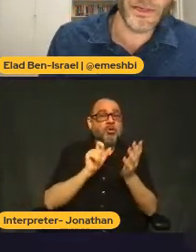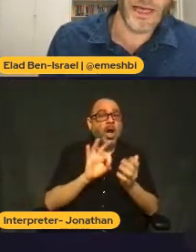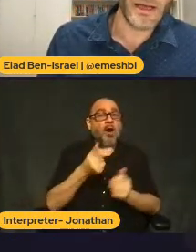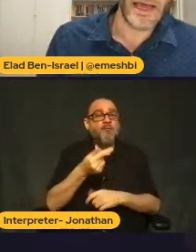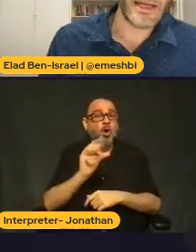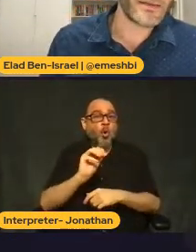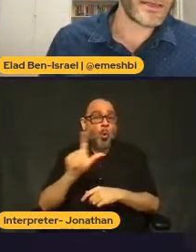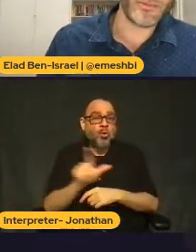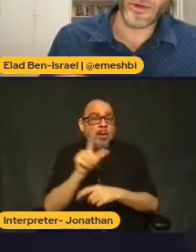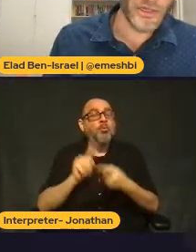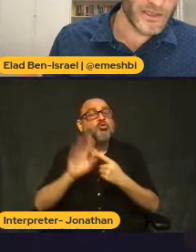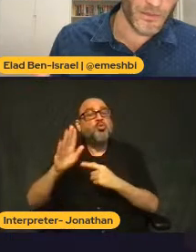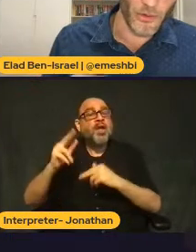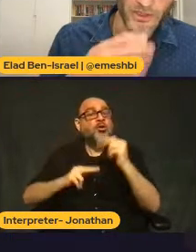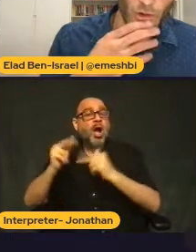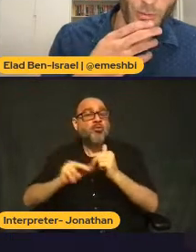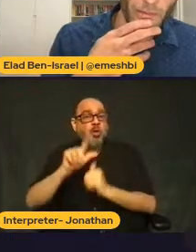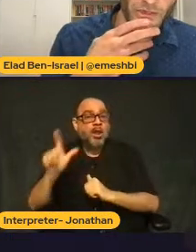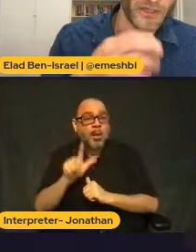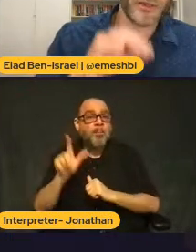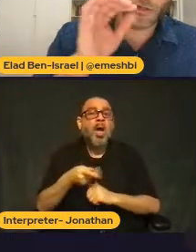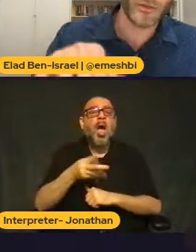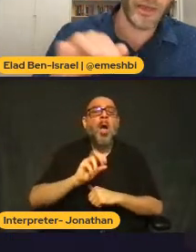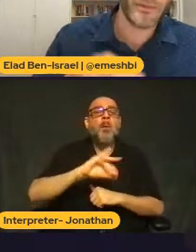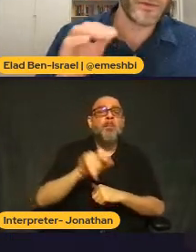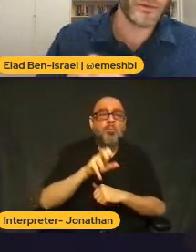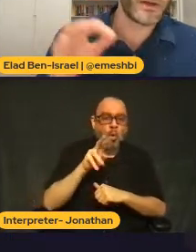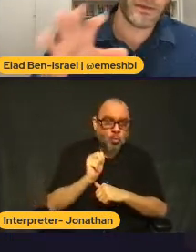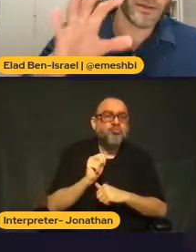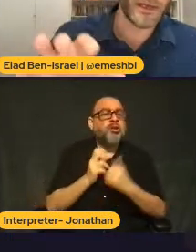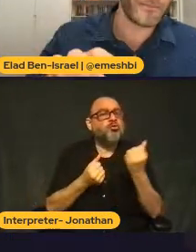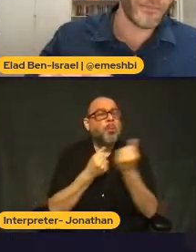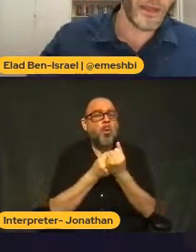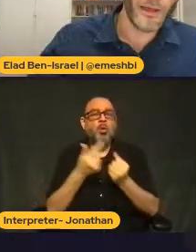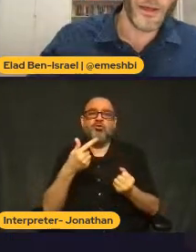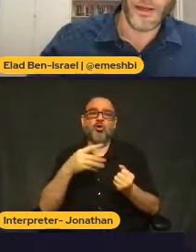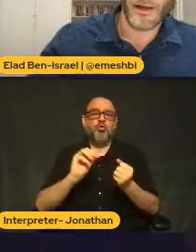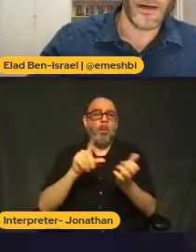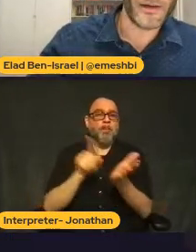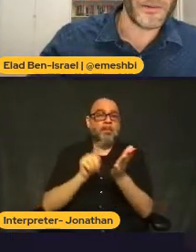construct libraries. And Projen supports Go publishing, so you should be able to do that today.